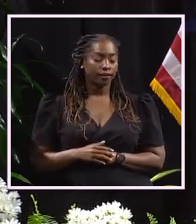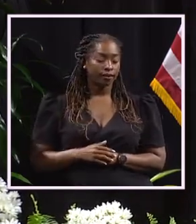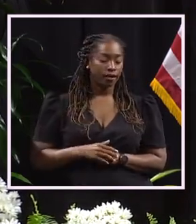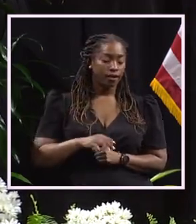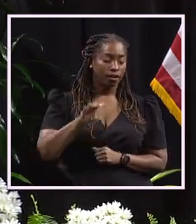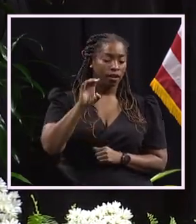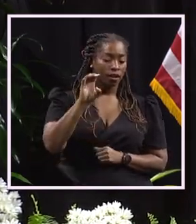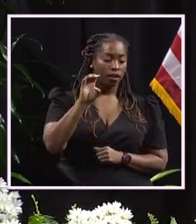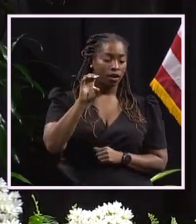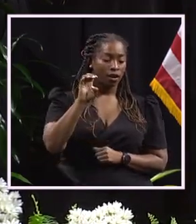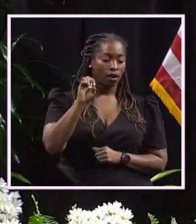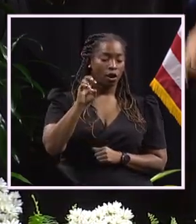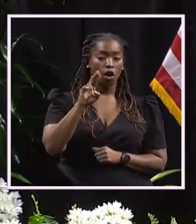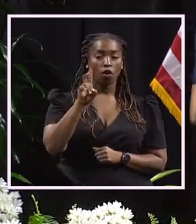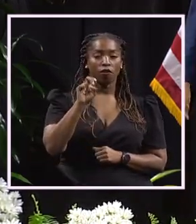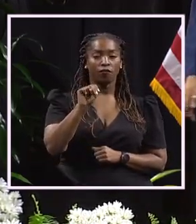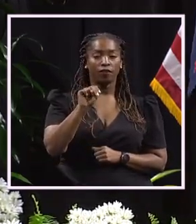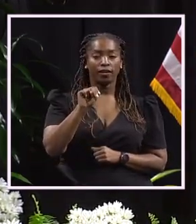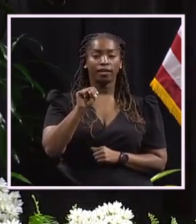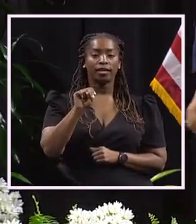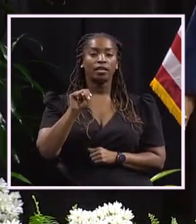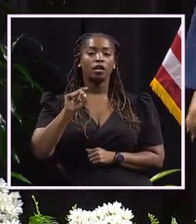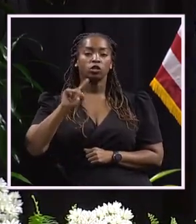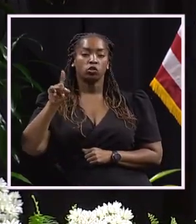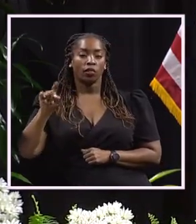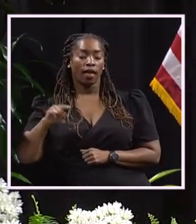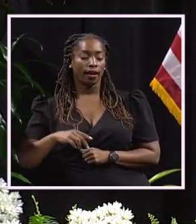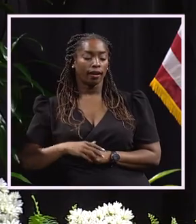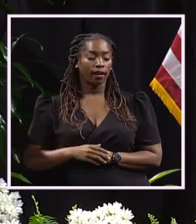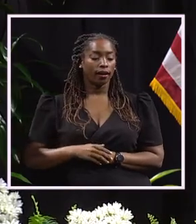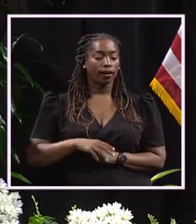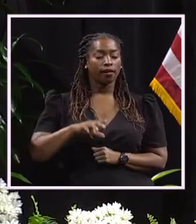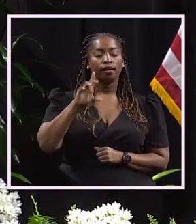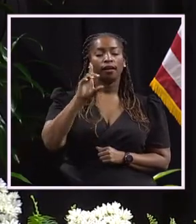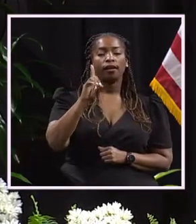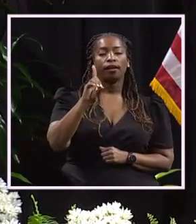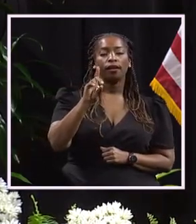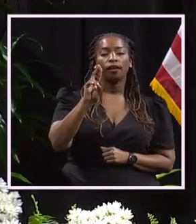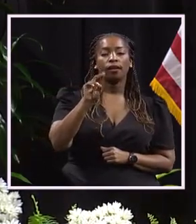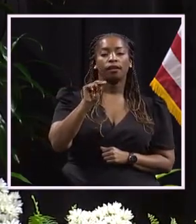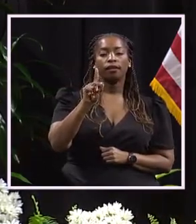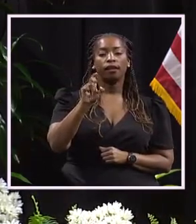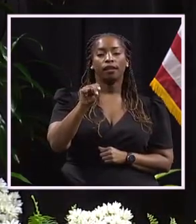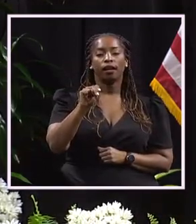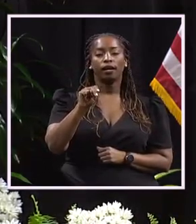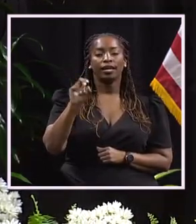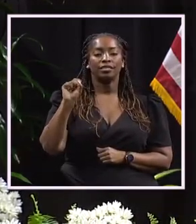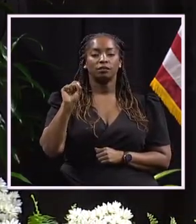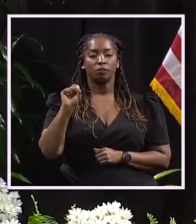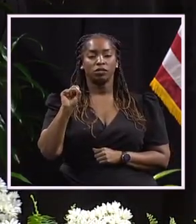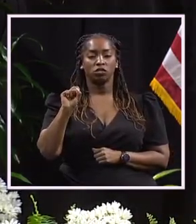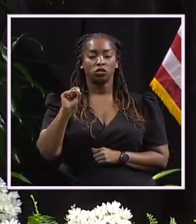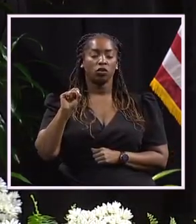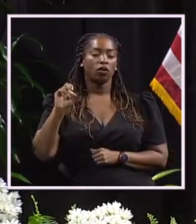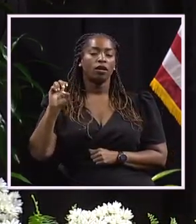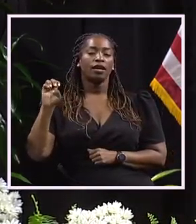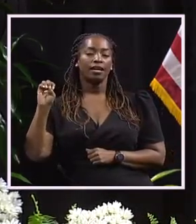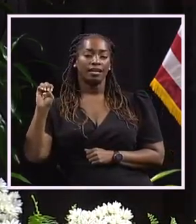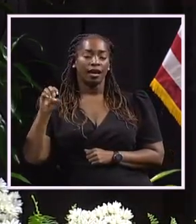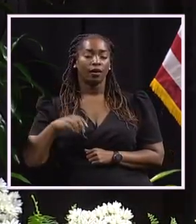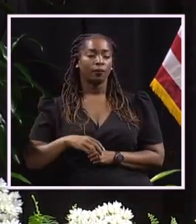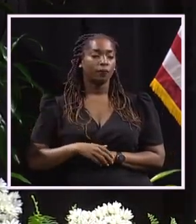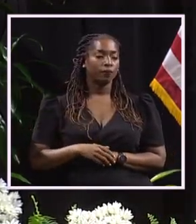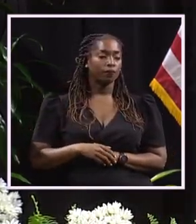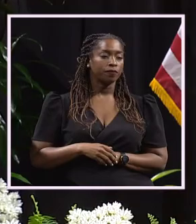Irvin Otilo Zelaya. Duncan Spencer Redike, summa cum laude. Sandra